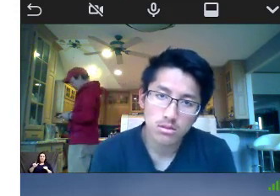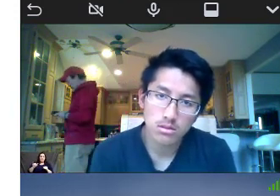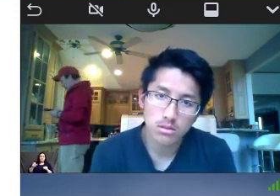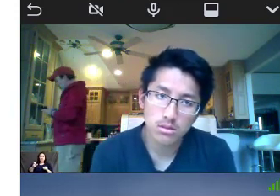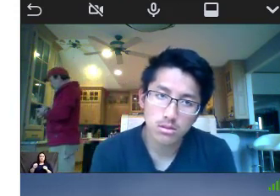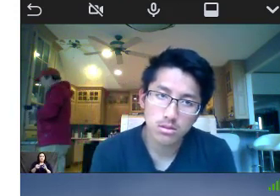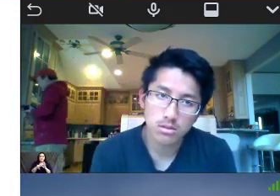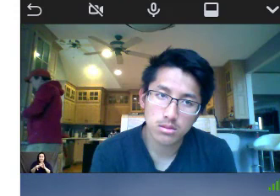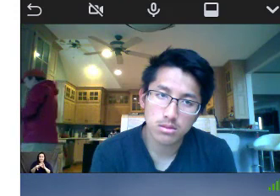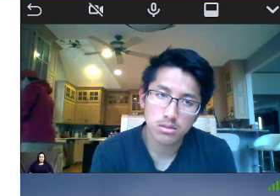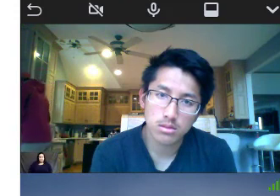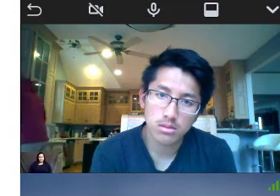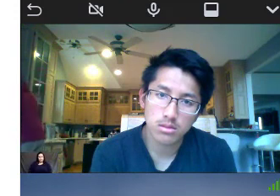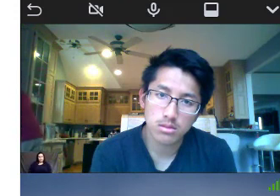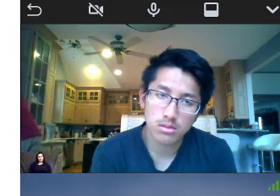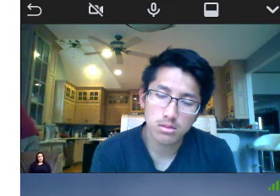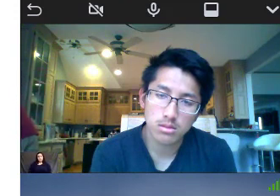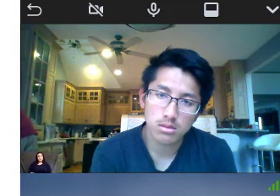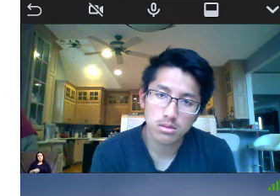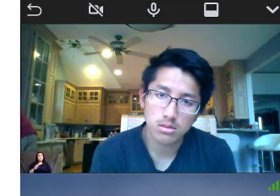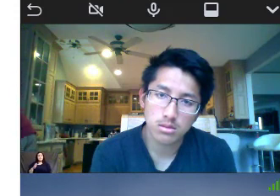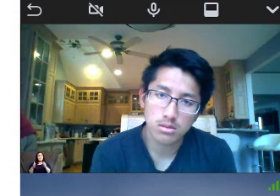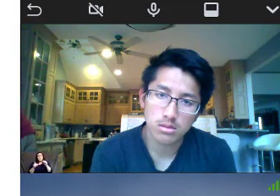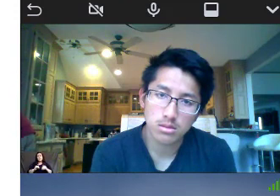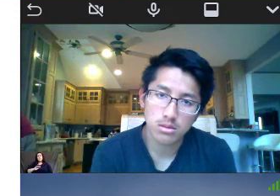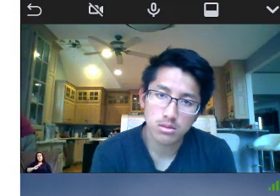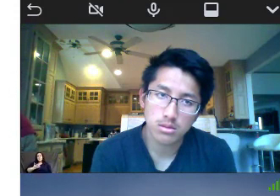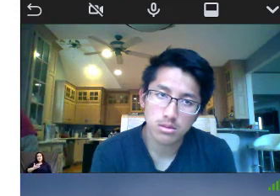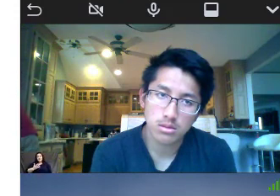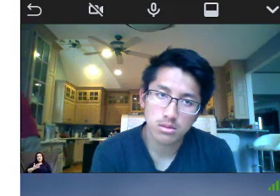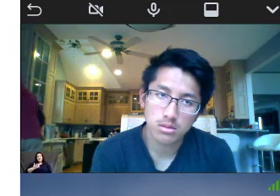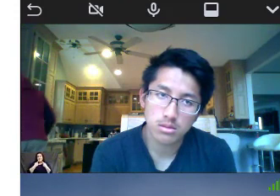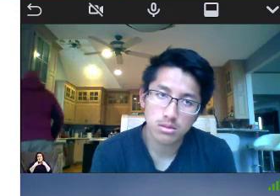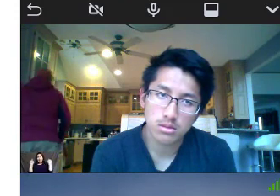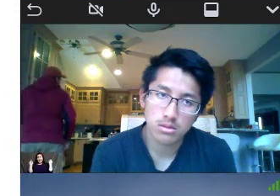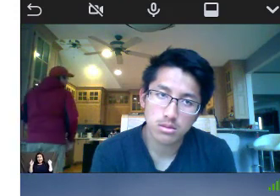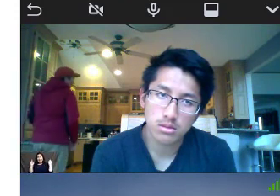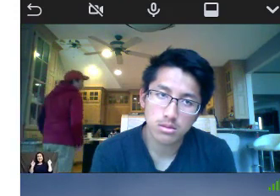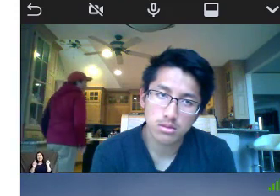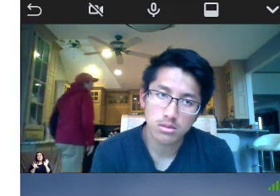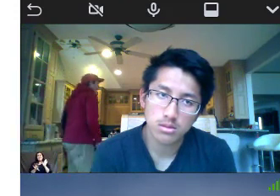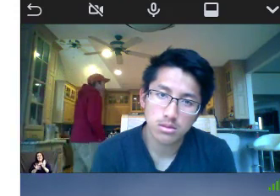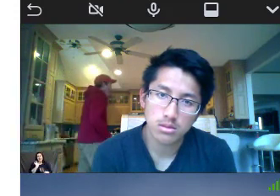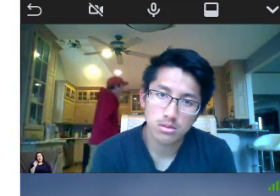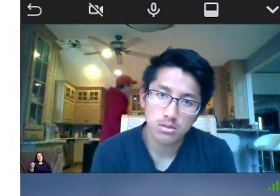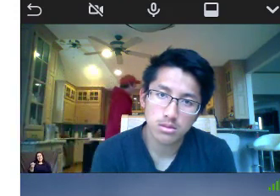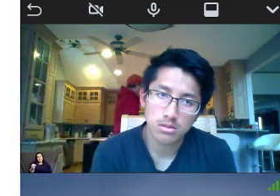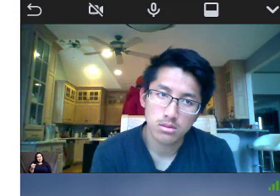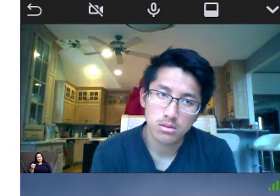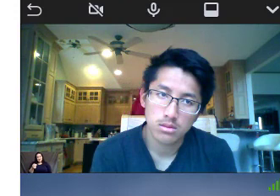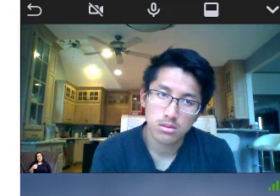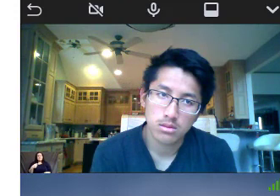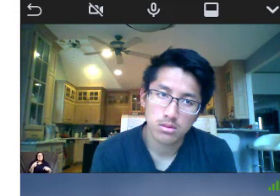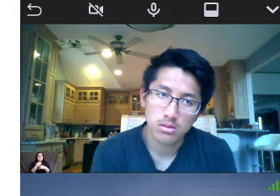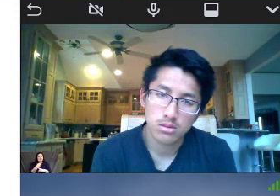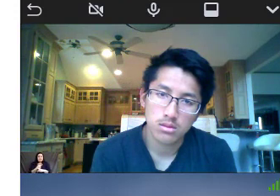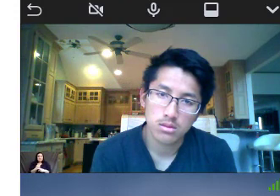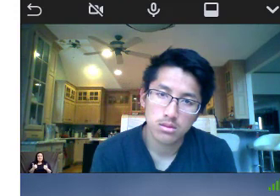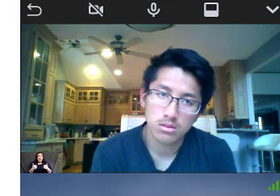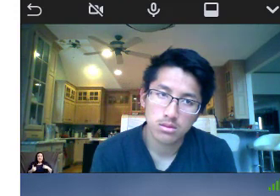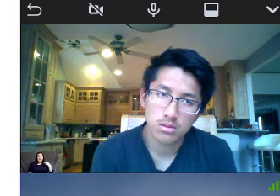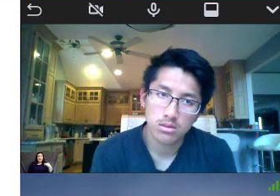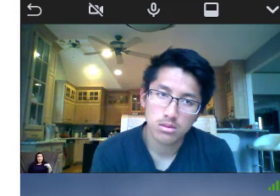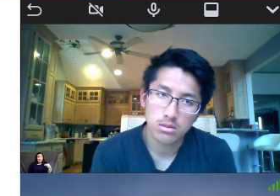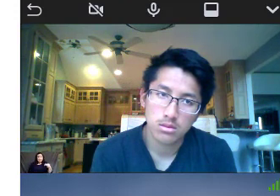Finally, then, once we have the Nusselt number, we can find H, right? And once we know the heat transfer coefficient, then we can